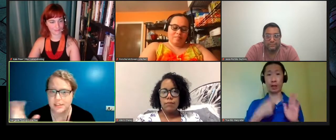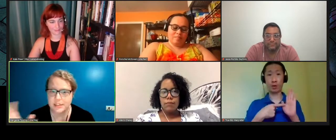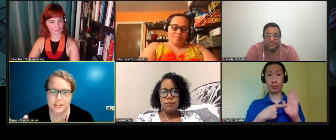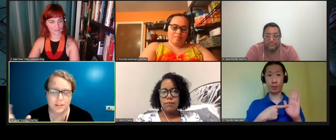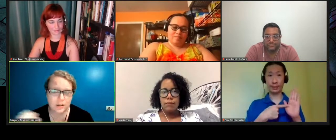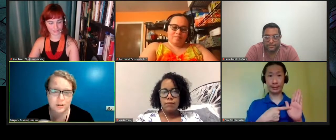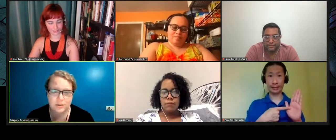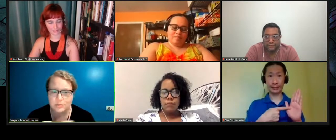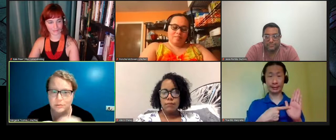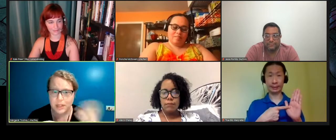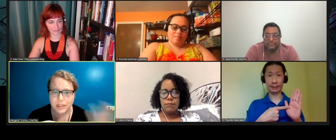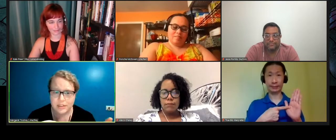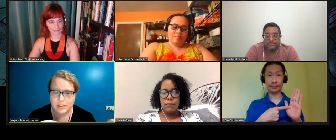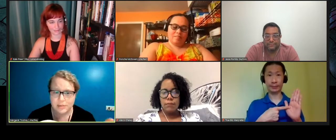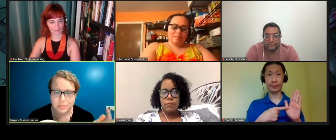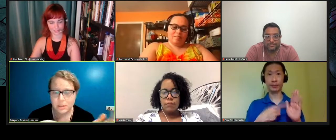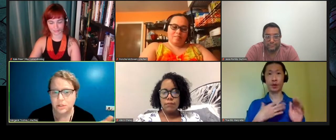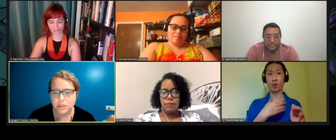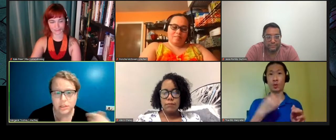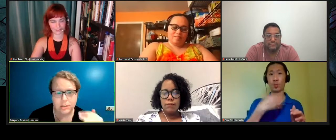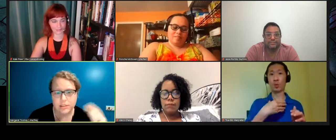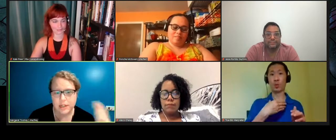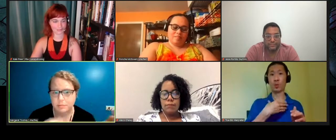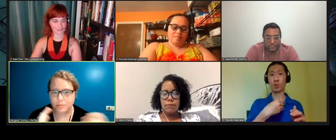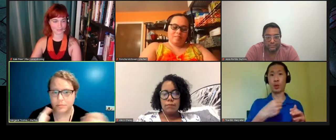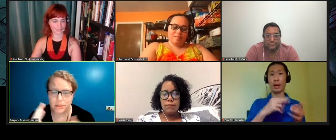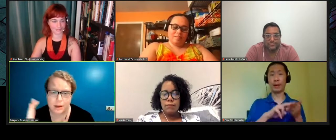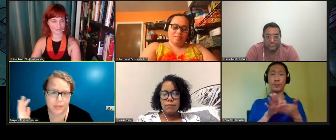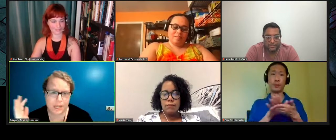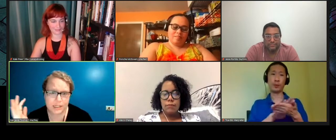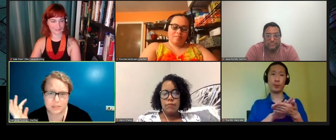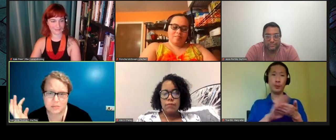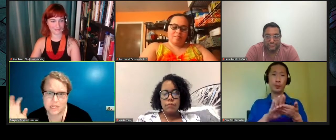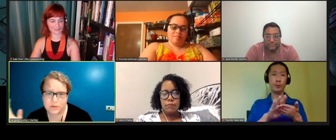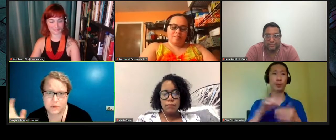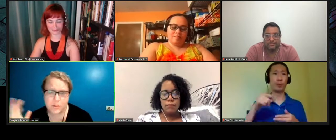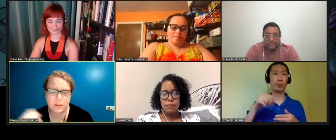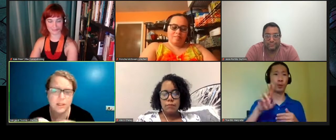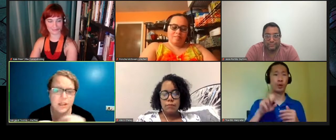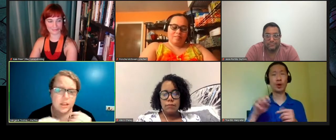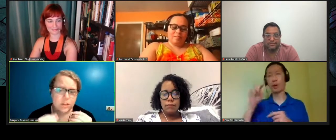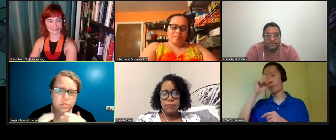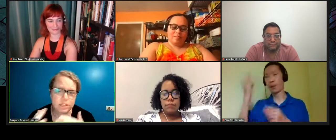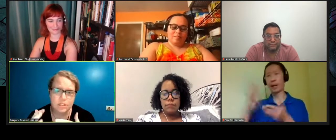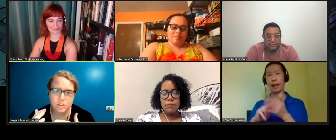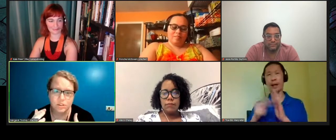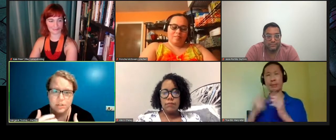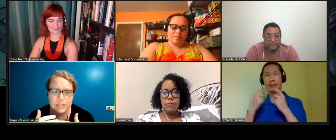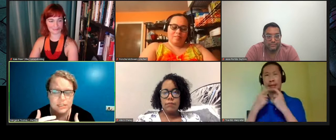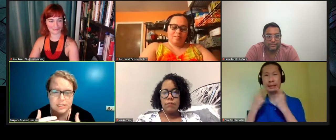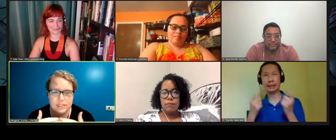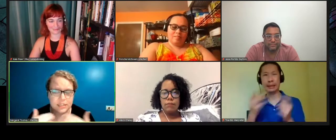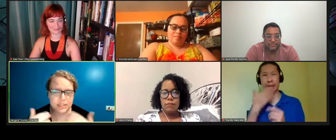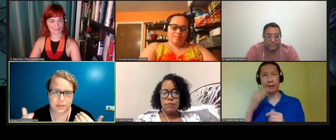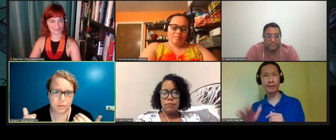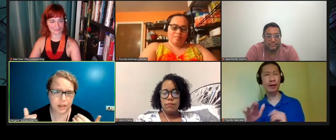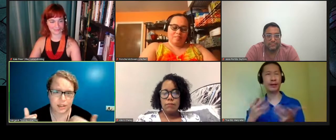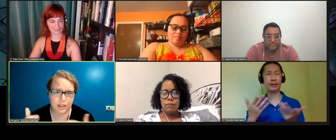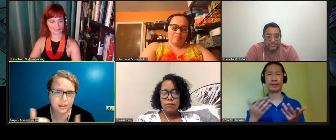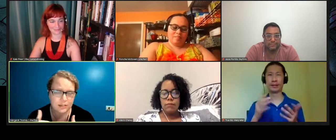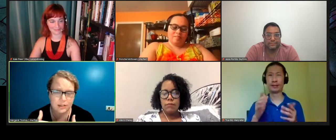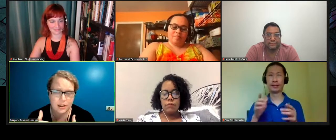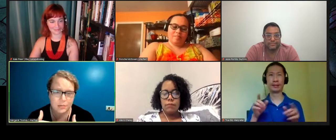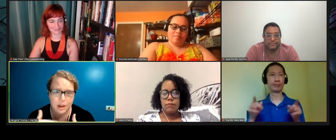represents, you know, white is pure and black is evil. Those things don't exist in the same